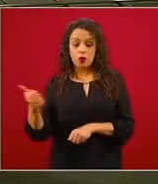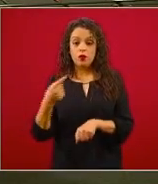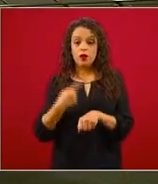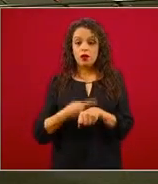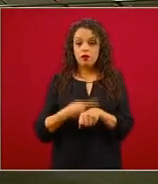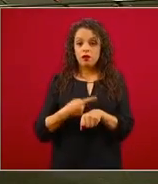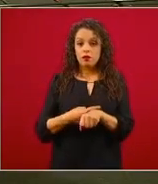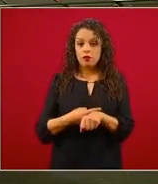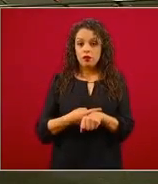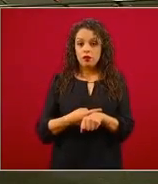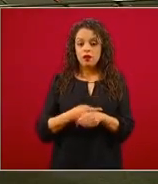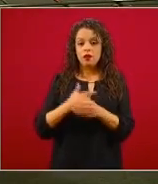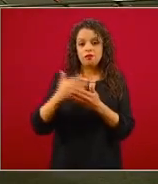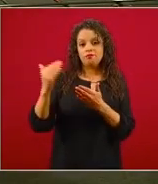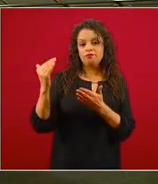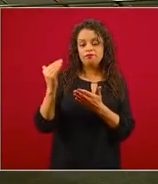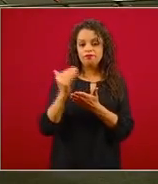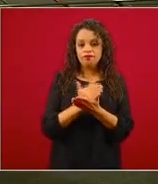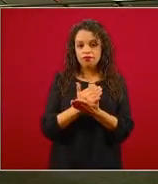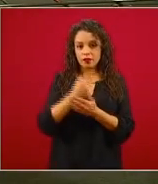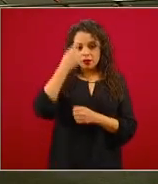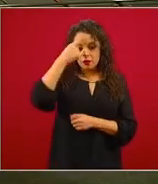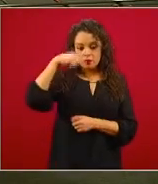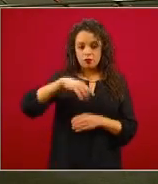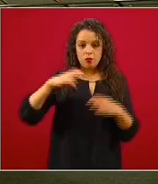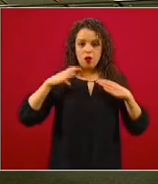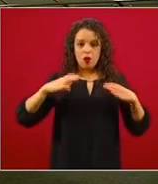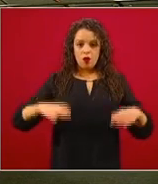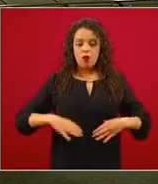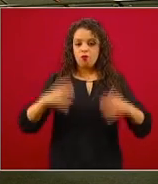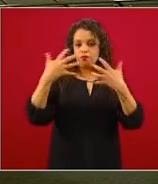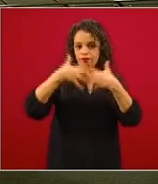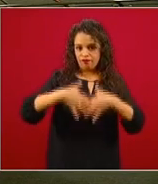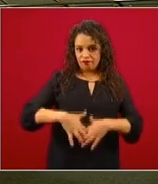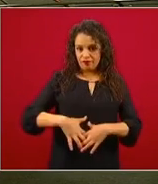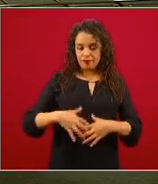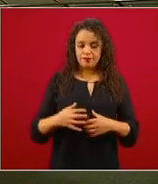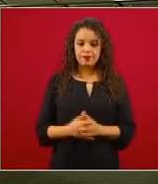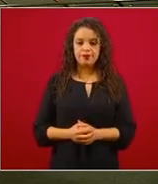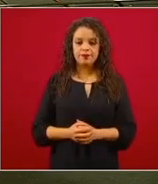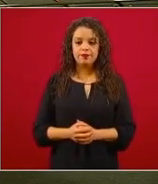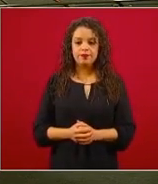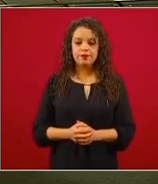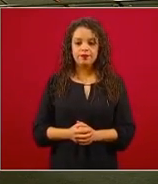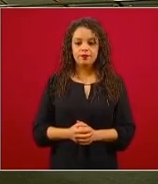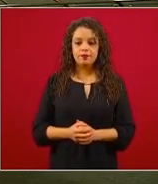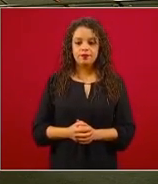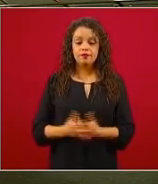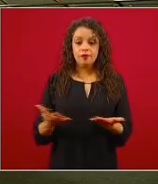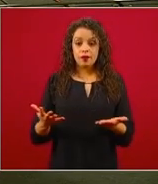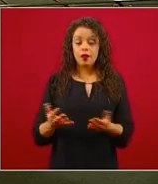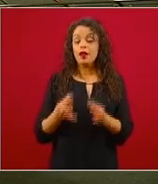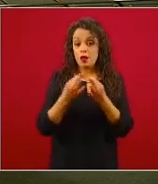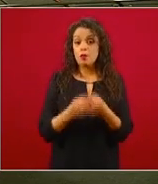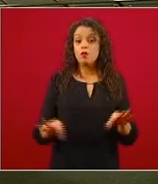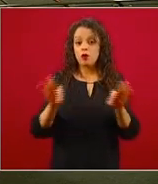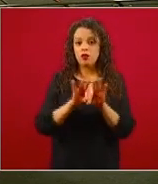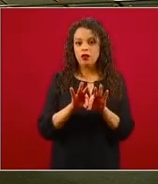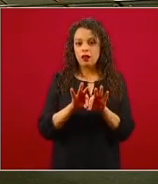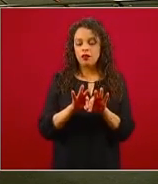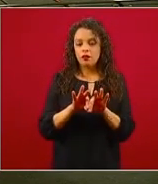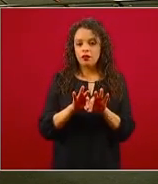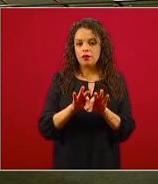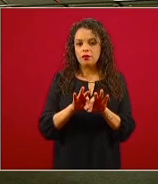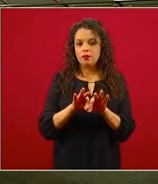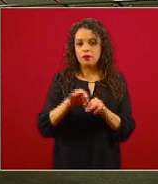with other diseases that lower their body's ability to react. It's important